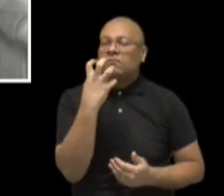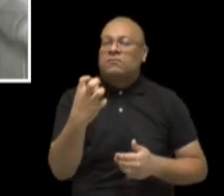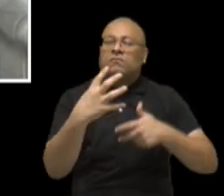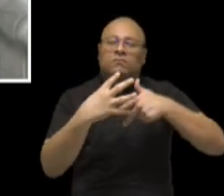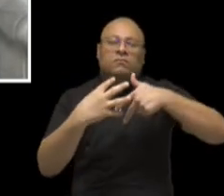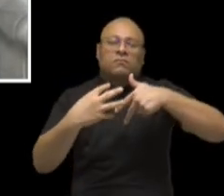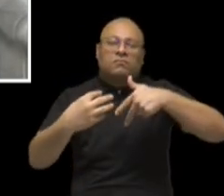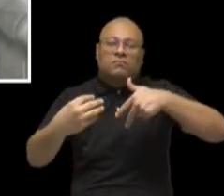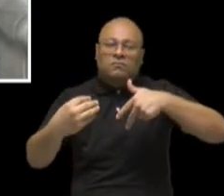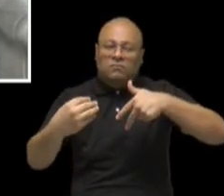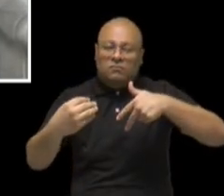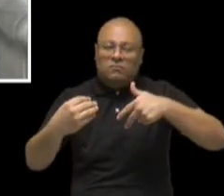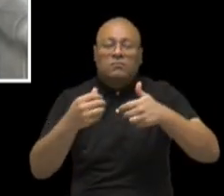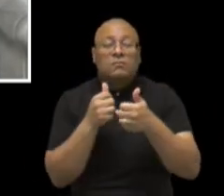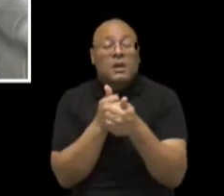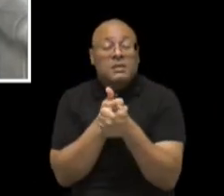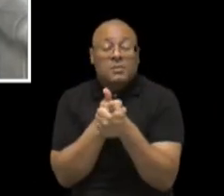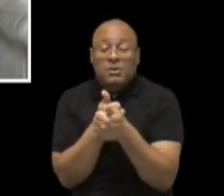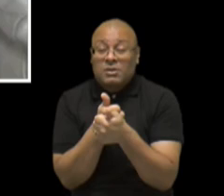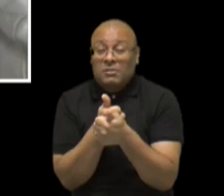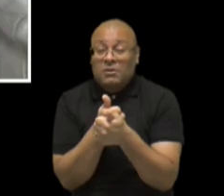fashion-forward approach.